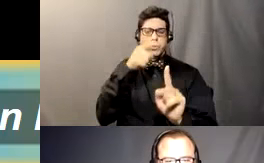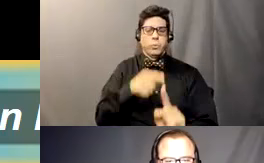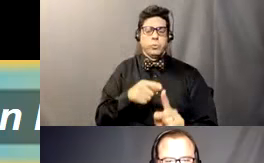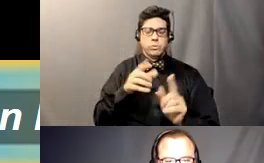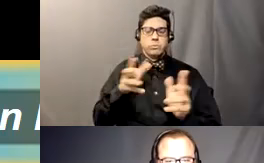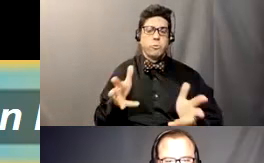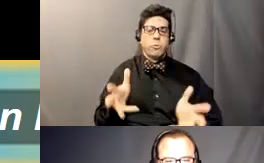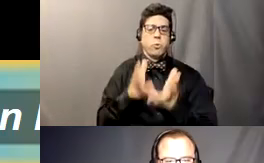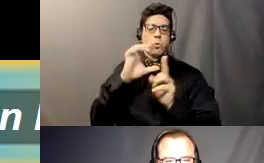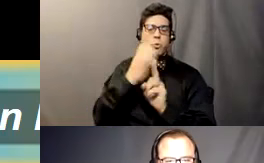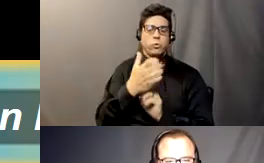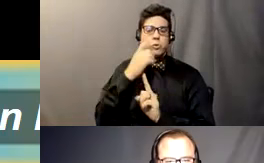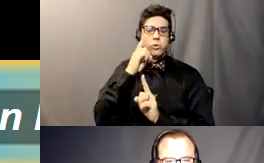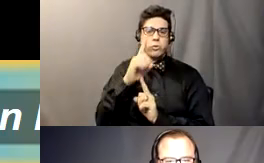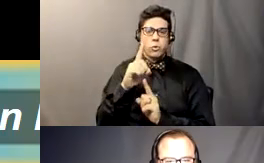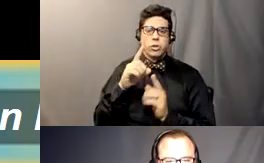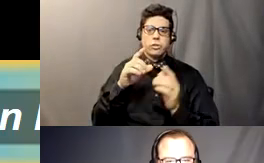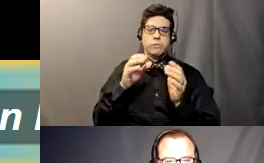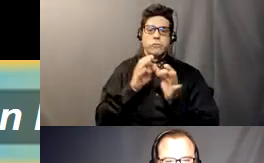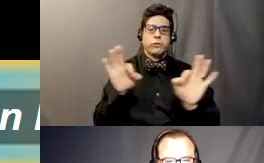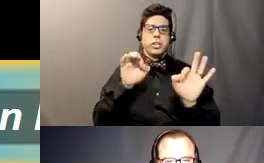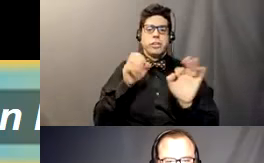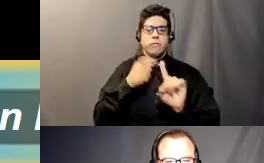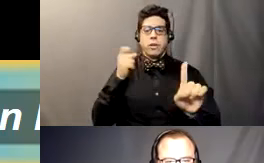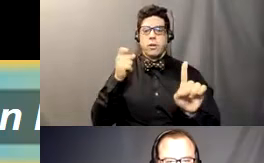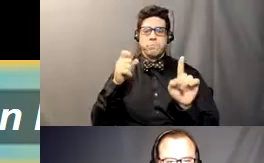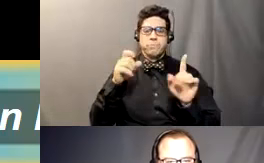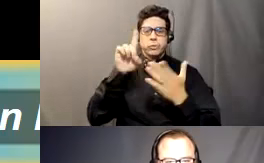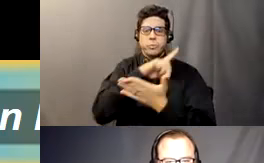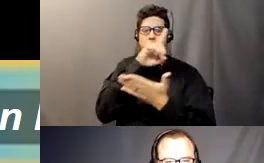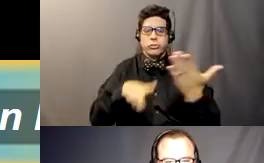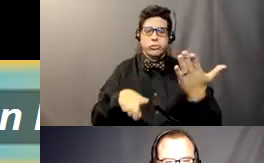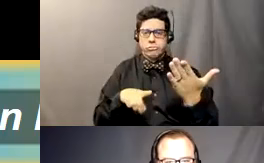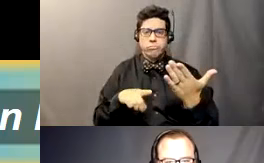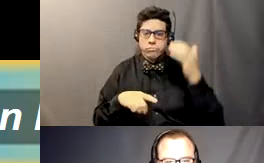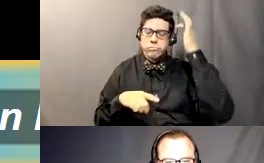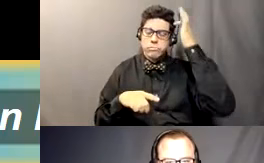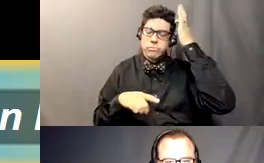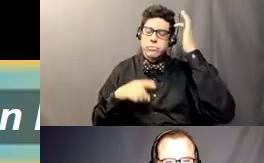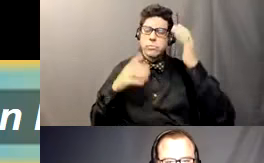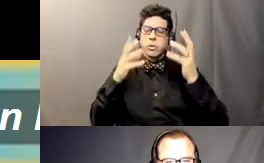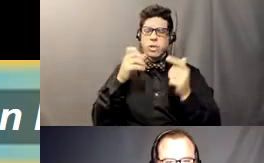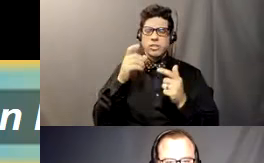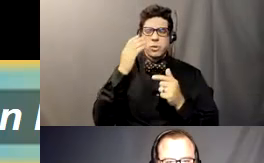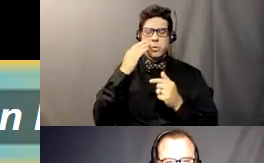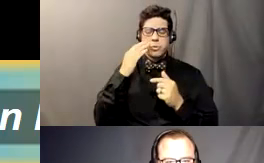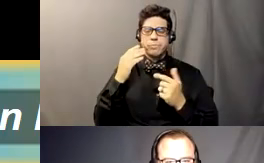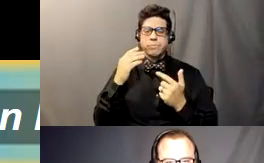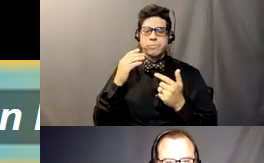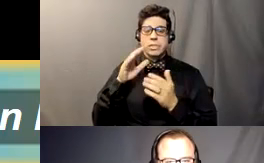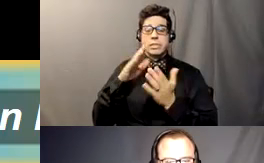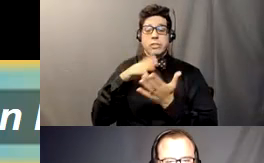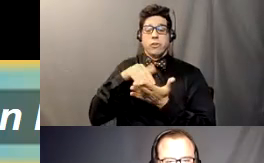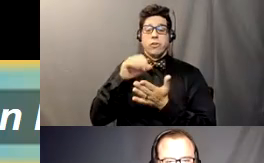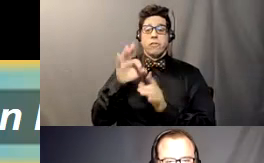promote a culture free of stigma and discrimination. And we're hoping, again, being from the Office on Aging, my focus